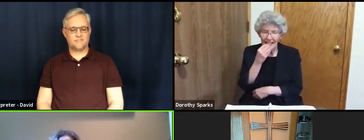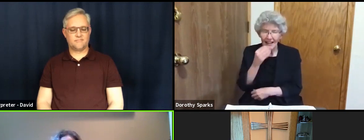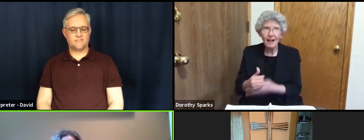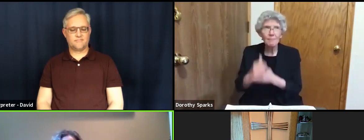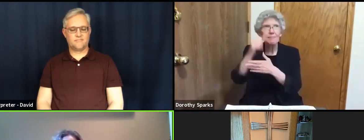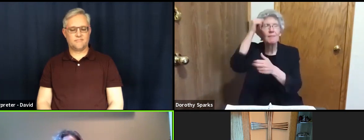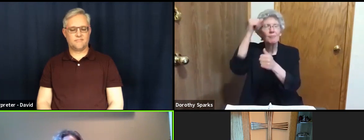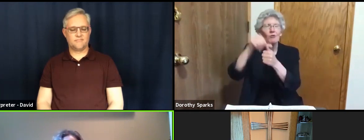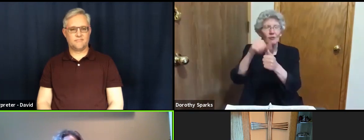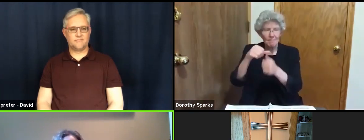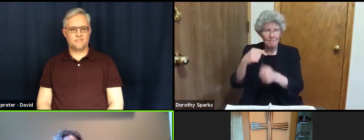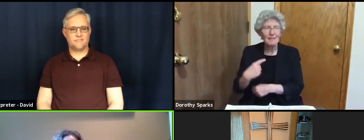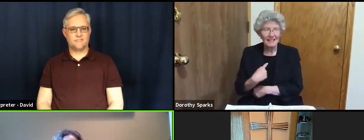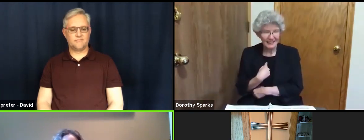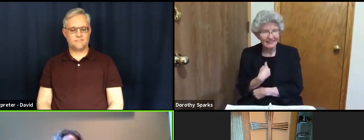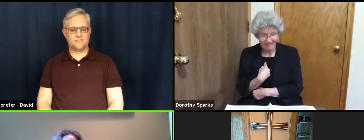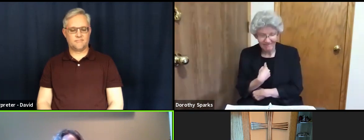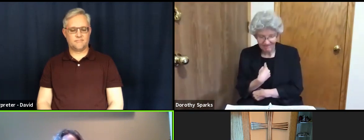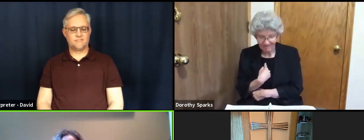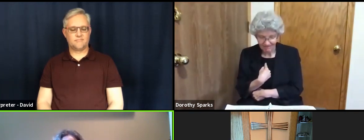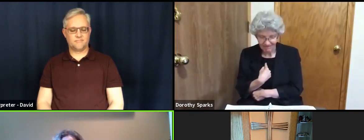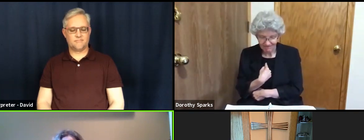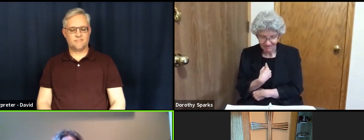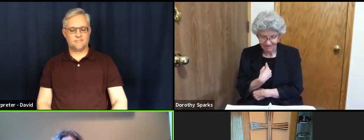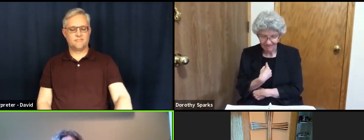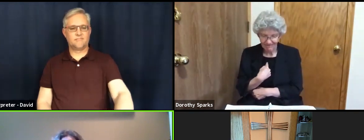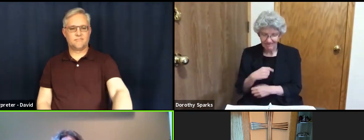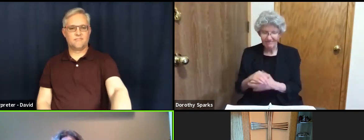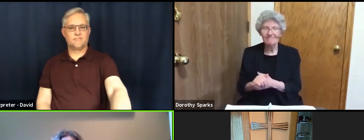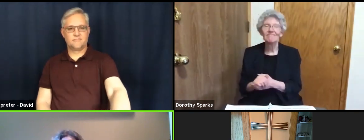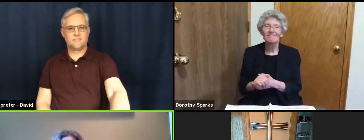Do this for the remembrance of me."